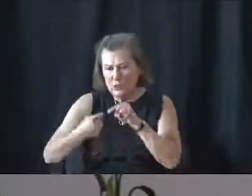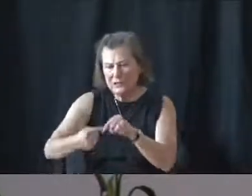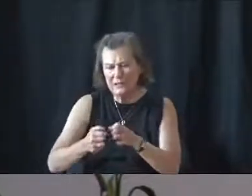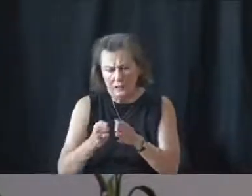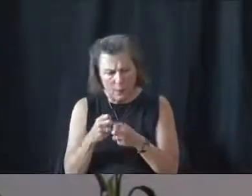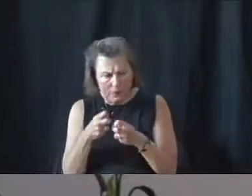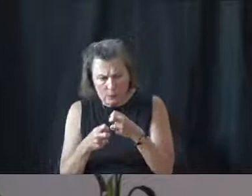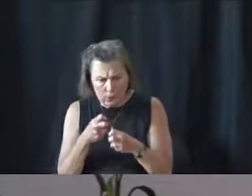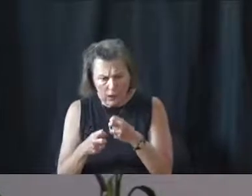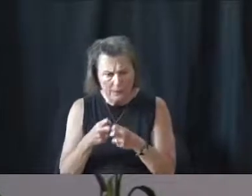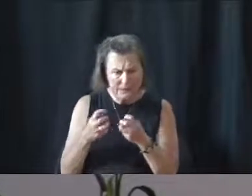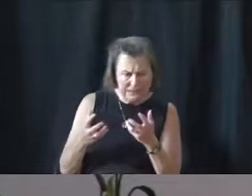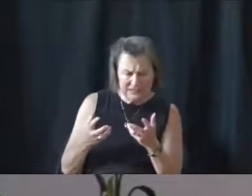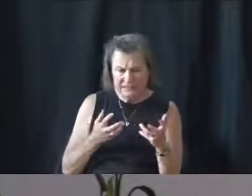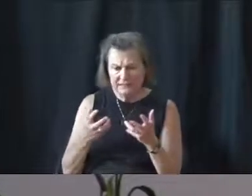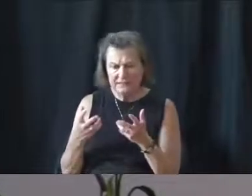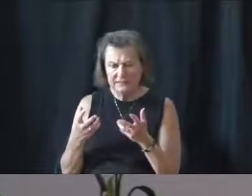problem and